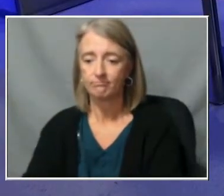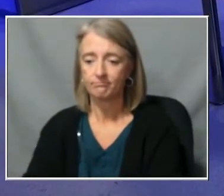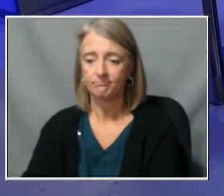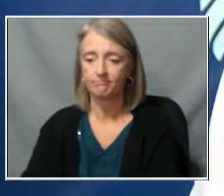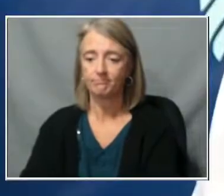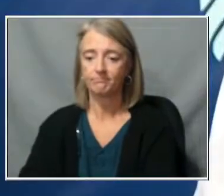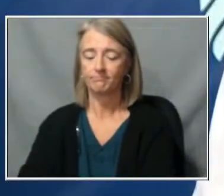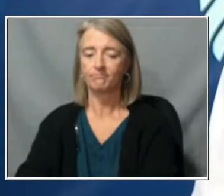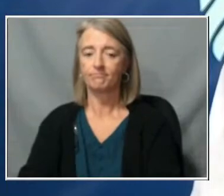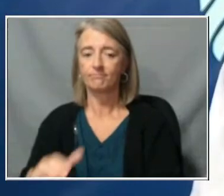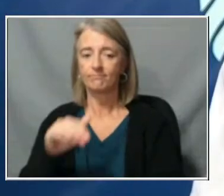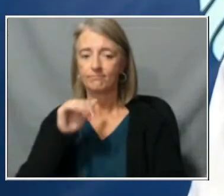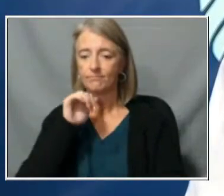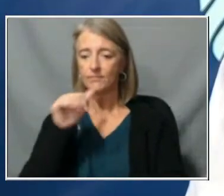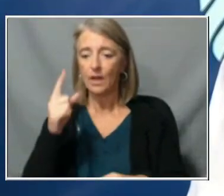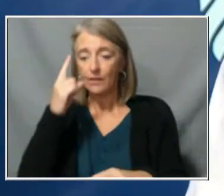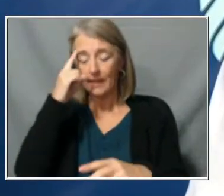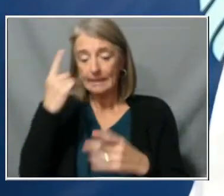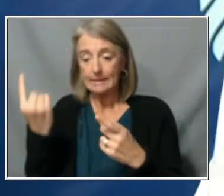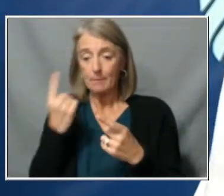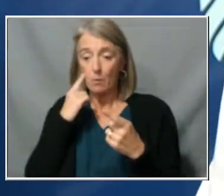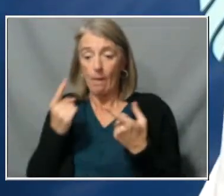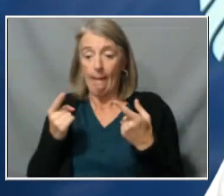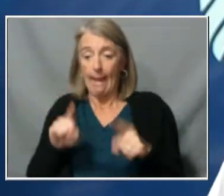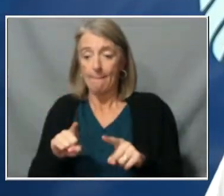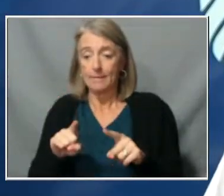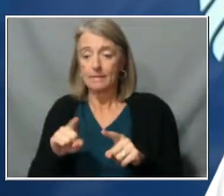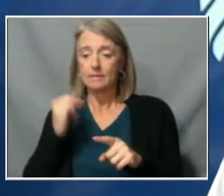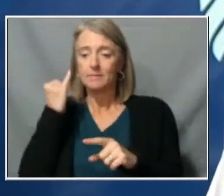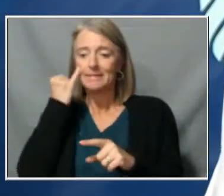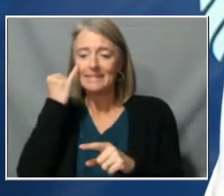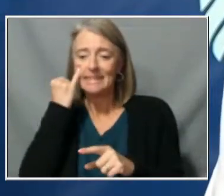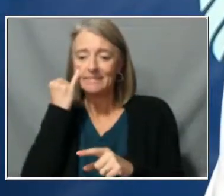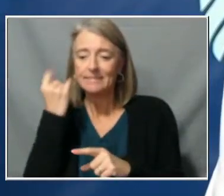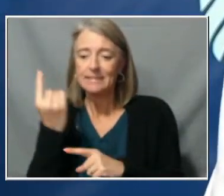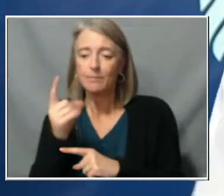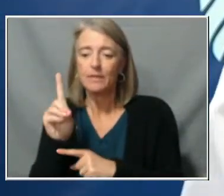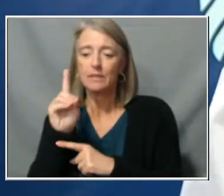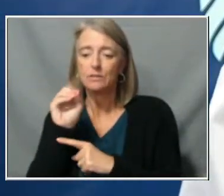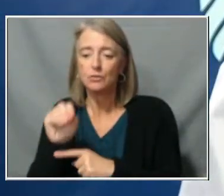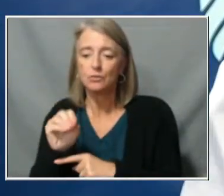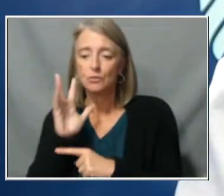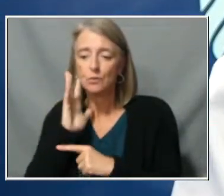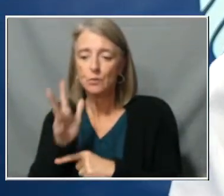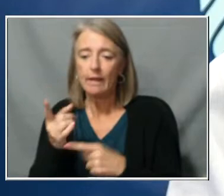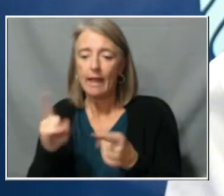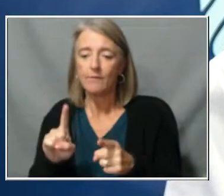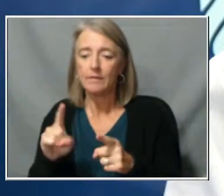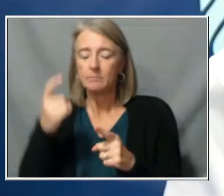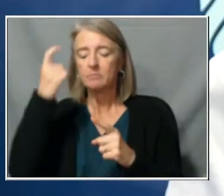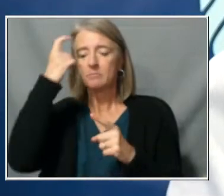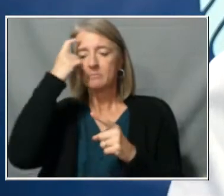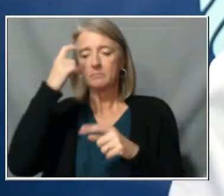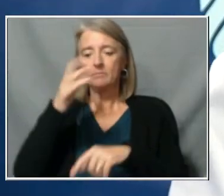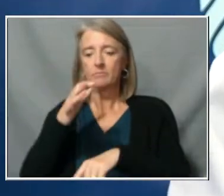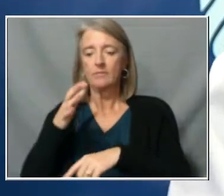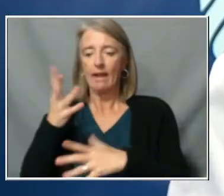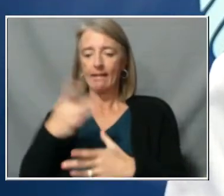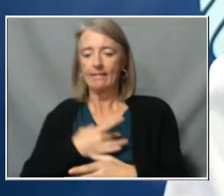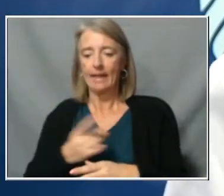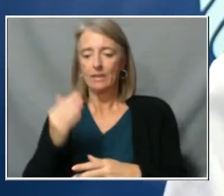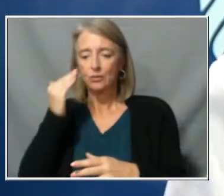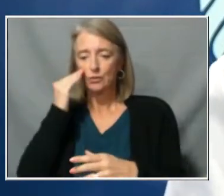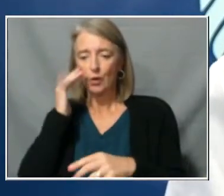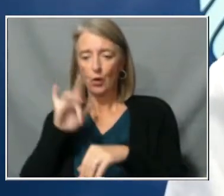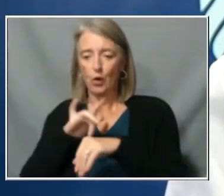I think something's going to happen to them. It's because if something does happen to them, It's peace of mind. I'd like to know early